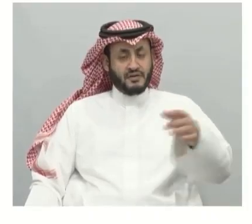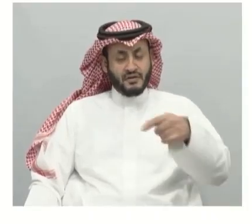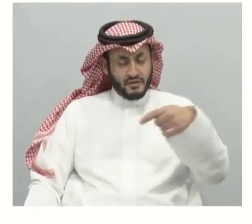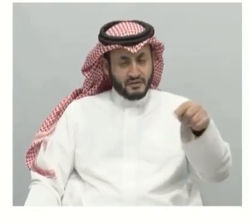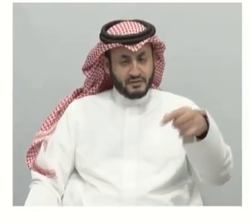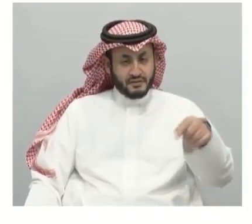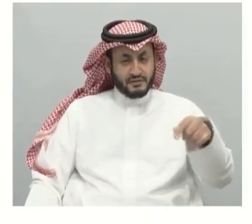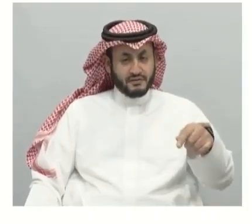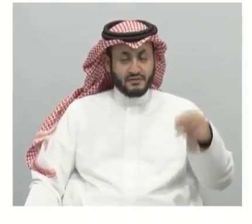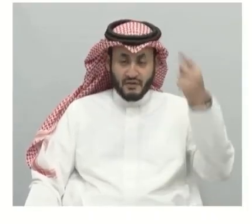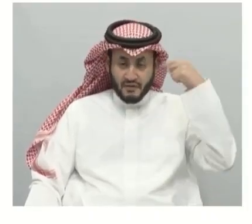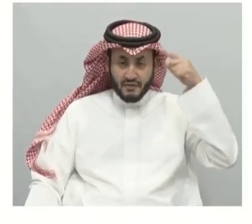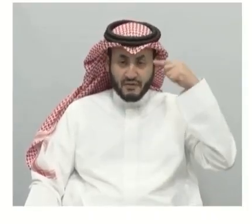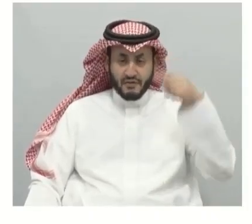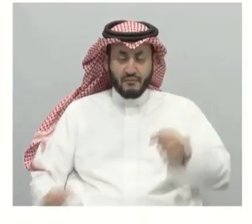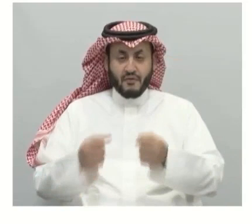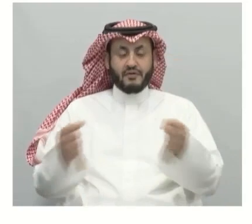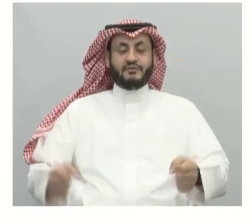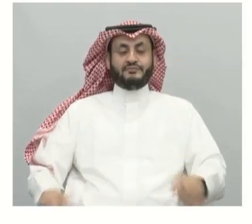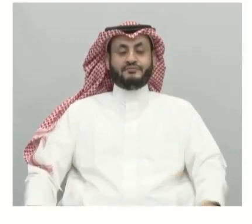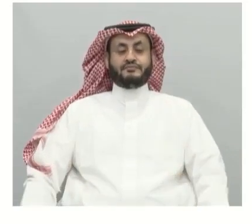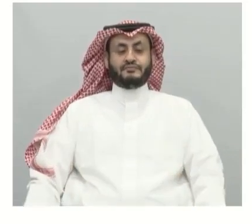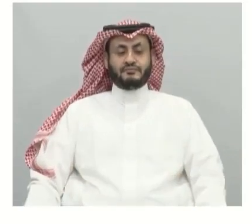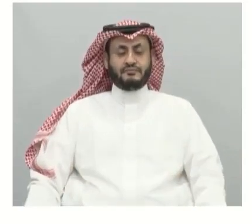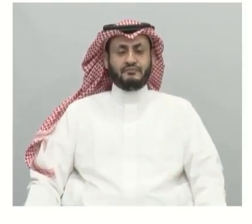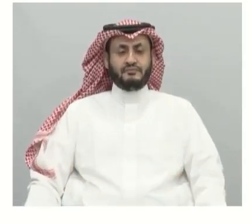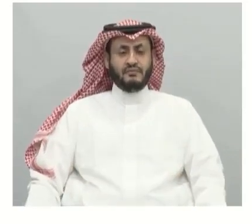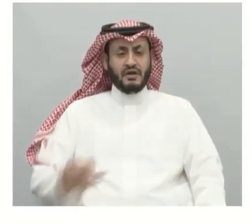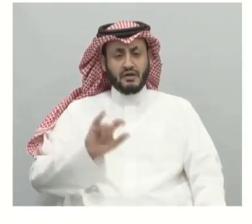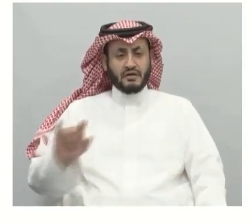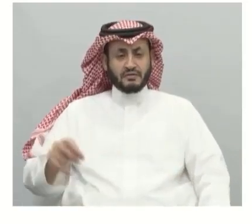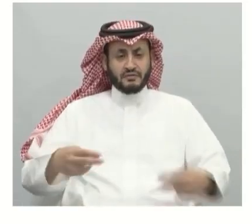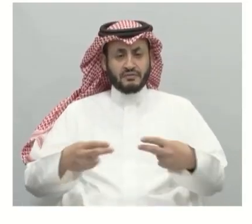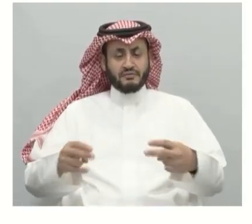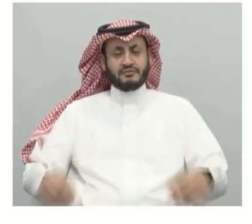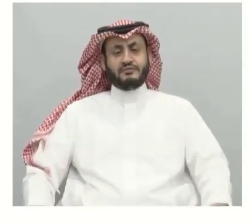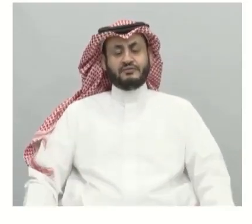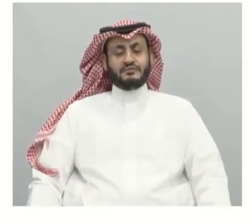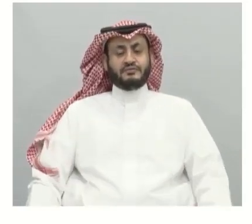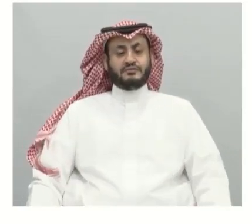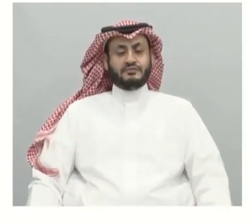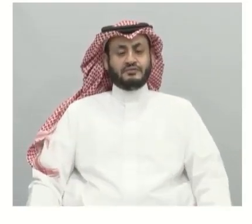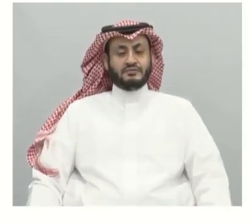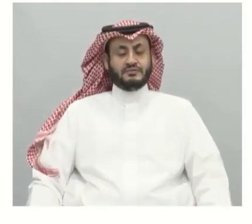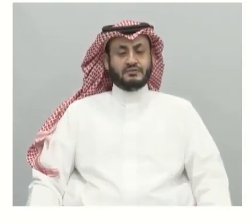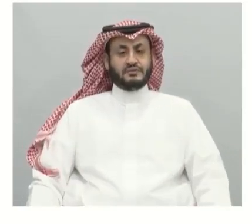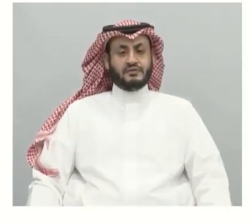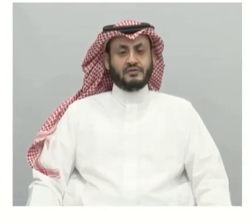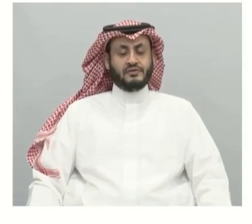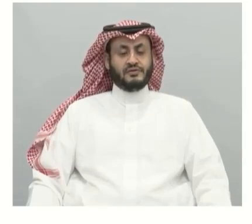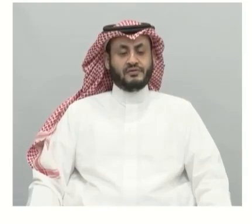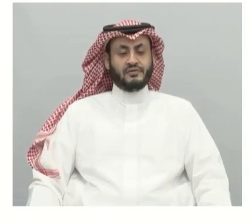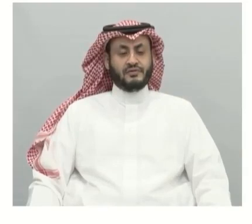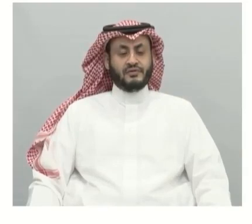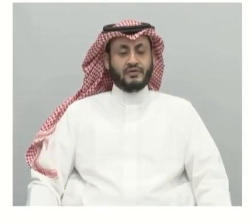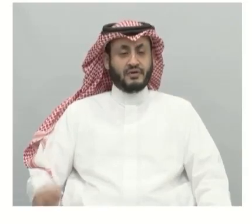comprehension. Letter P, comprehension, answer yes or no. Number one, Dan is in New